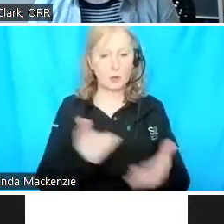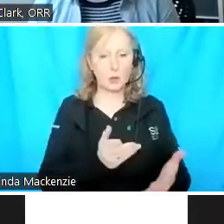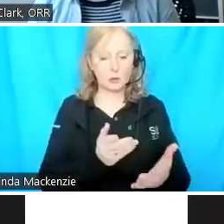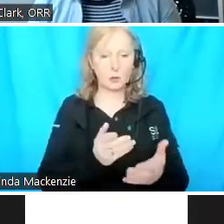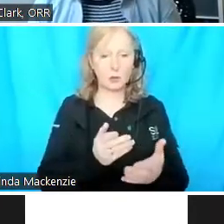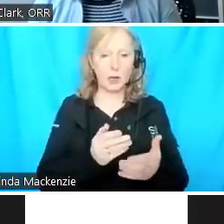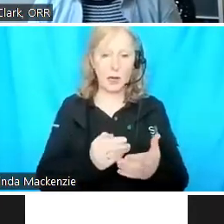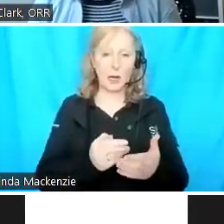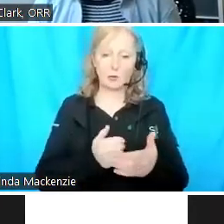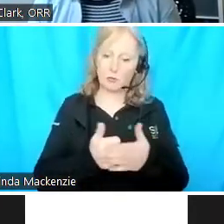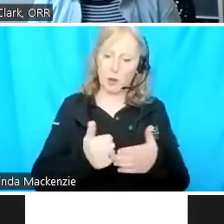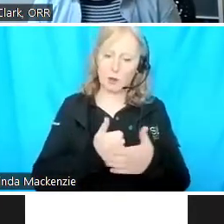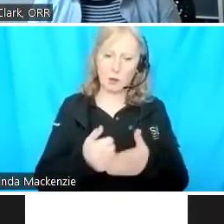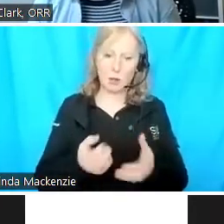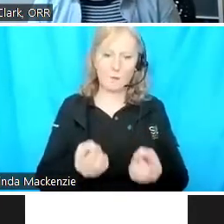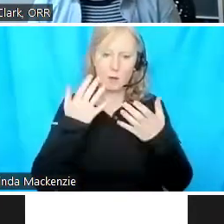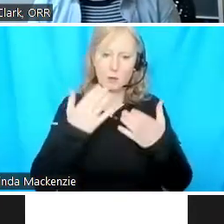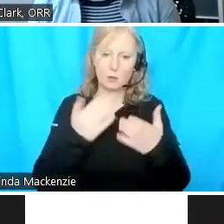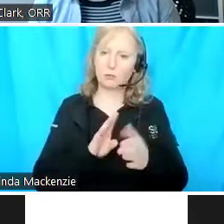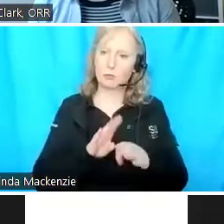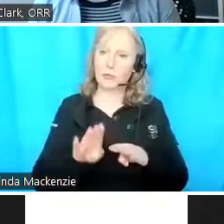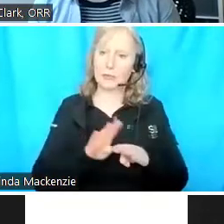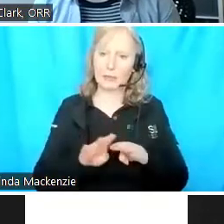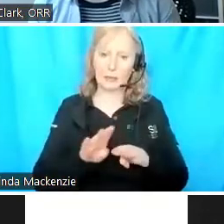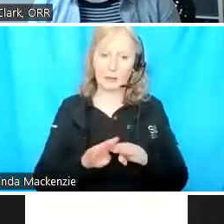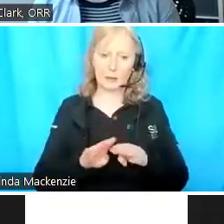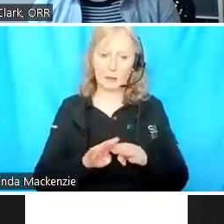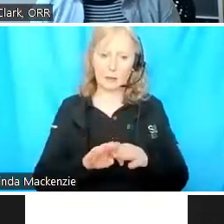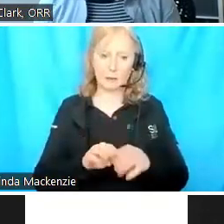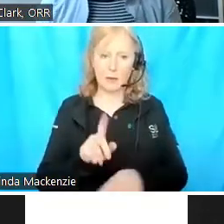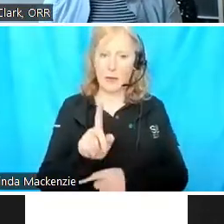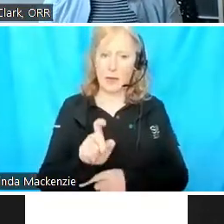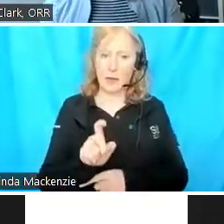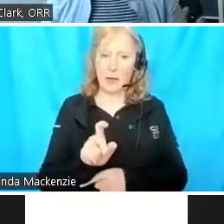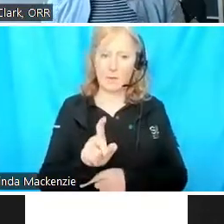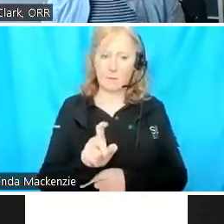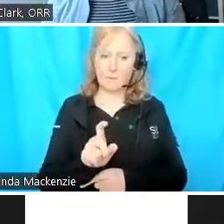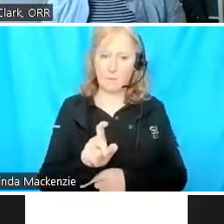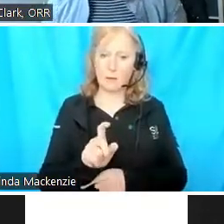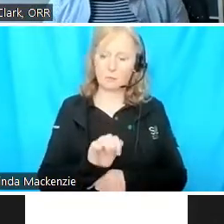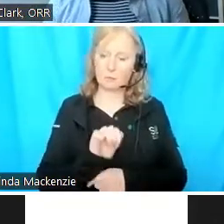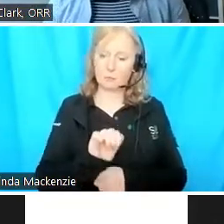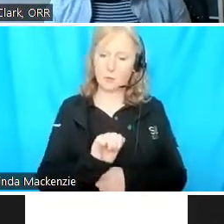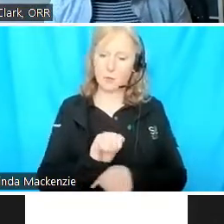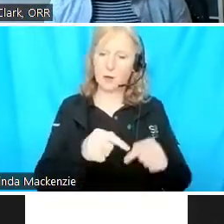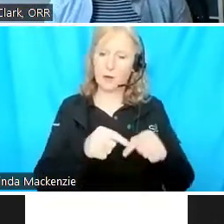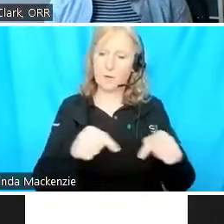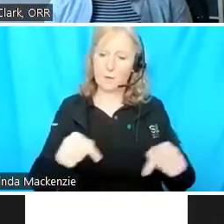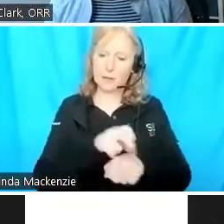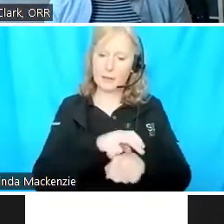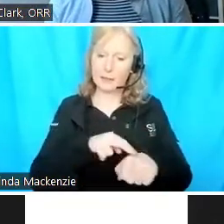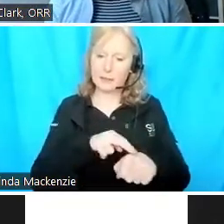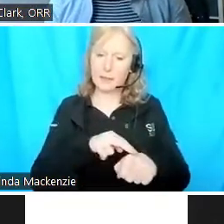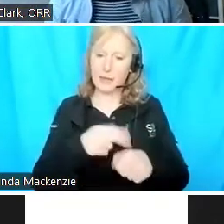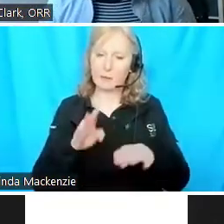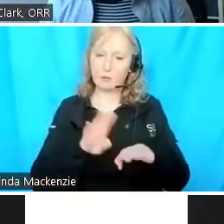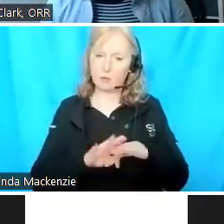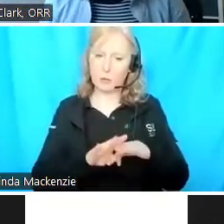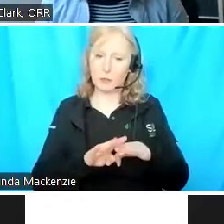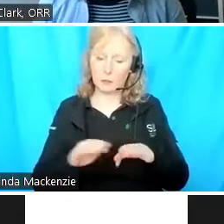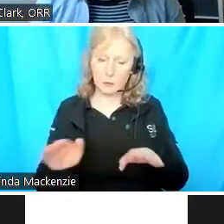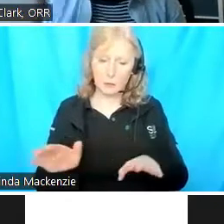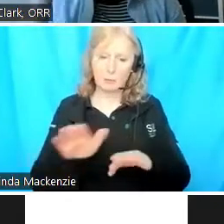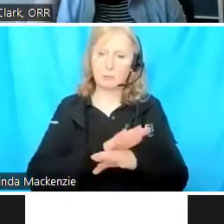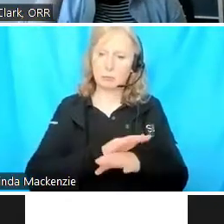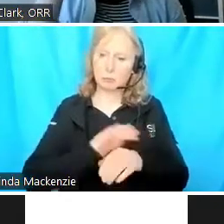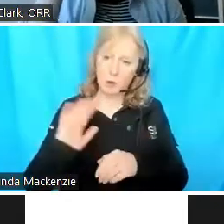training. At least 11 operators have extended their frontline staff training to cover all